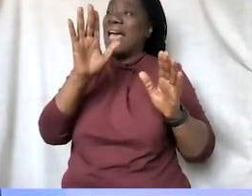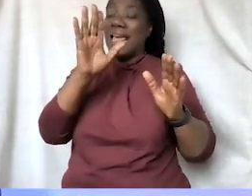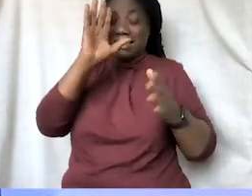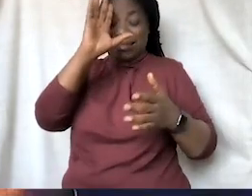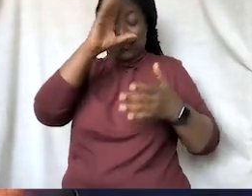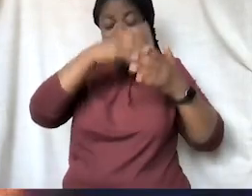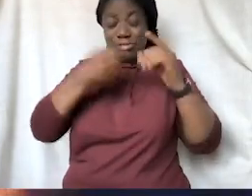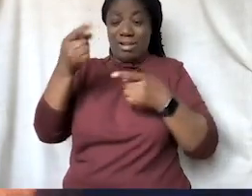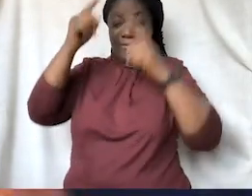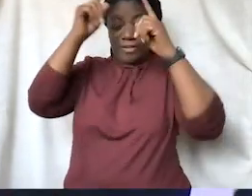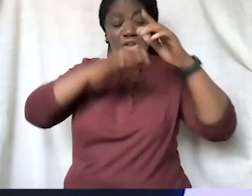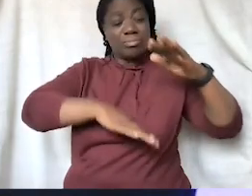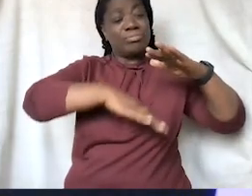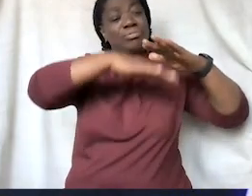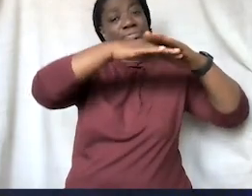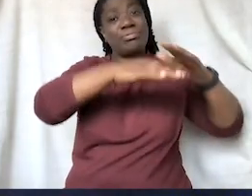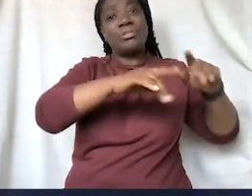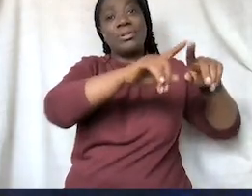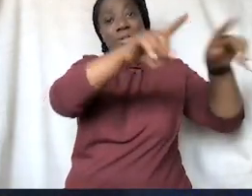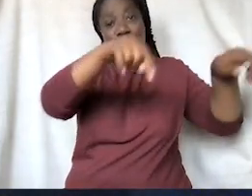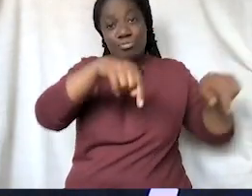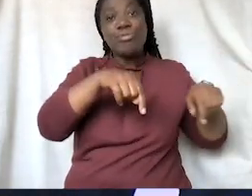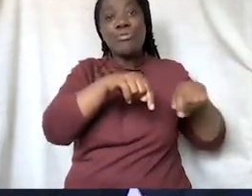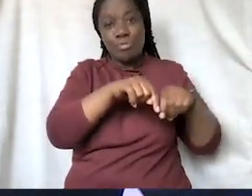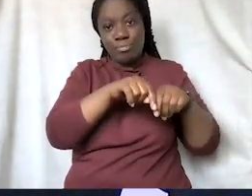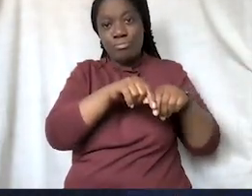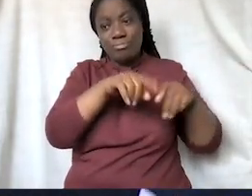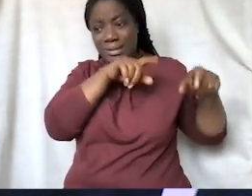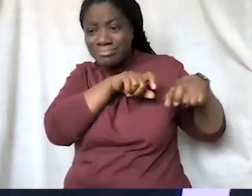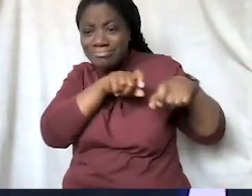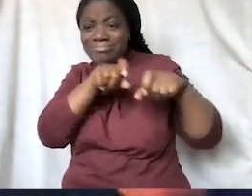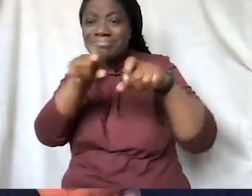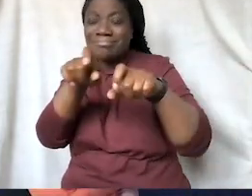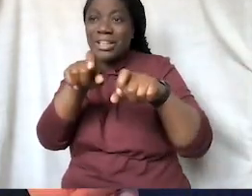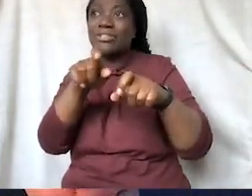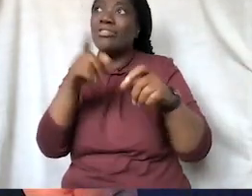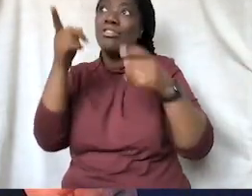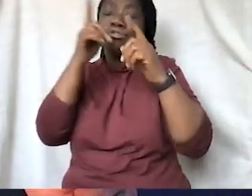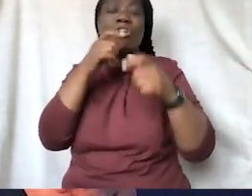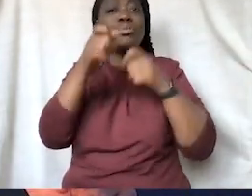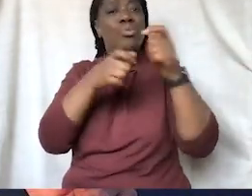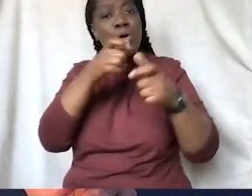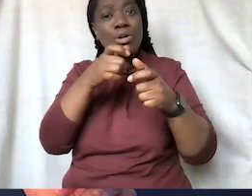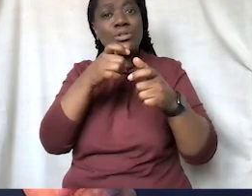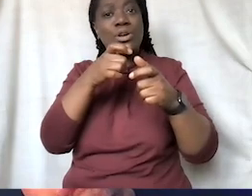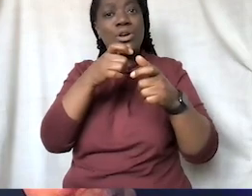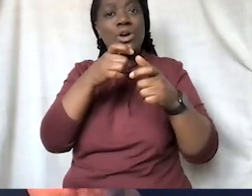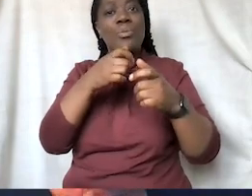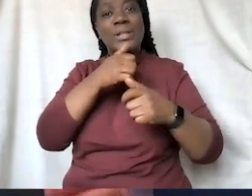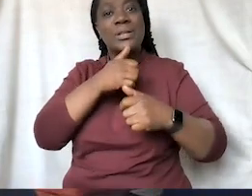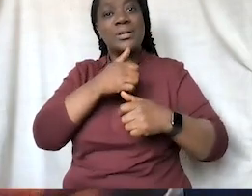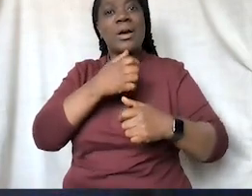room as they continued to speak the word of God with boldness. That's